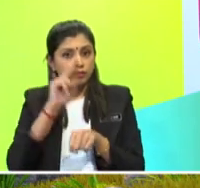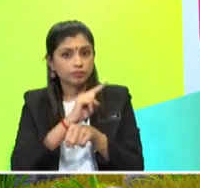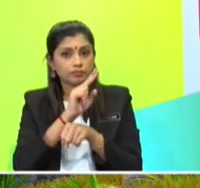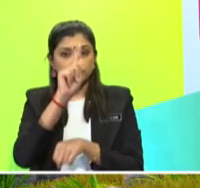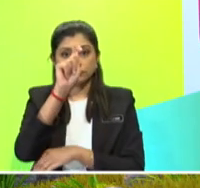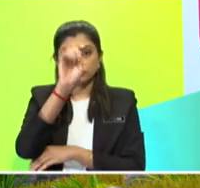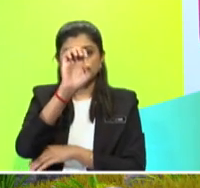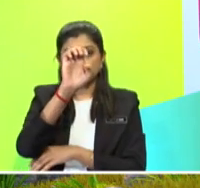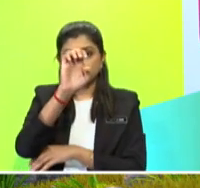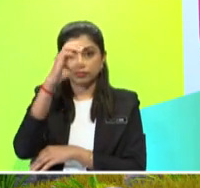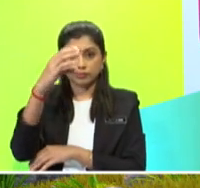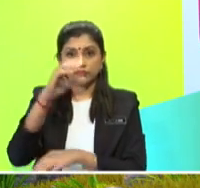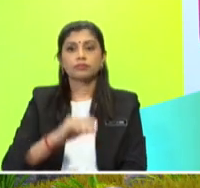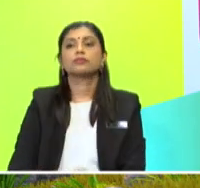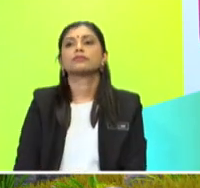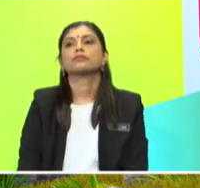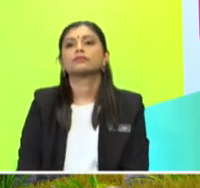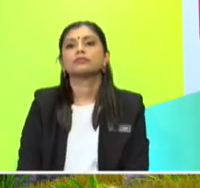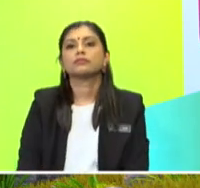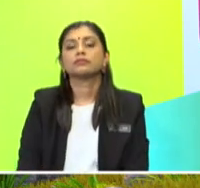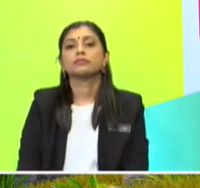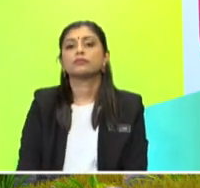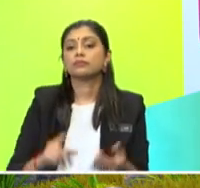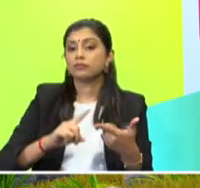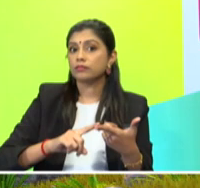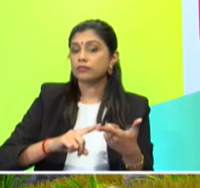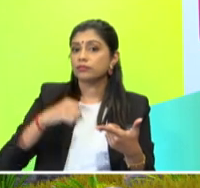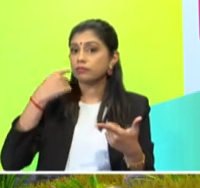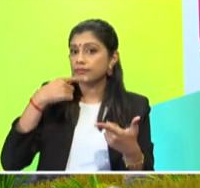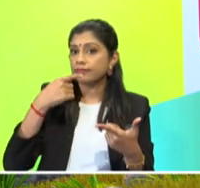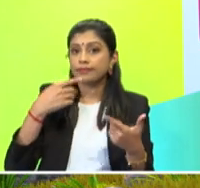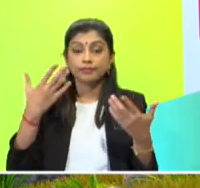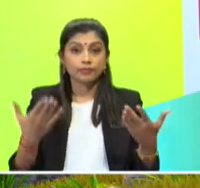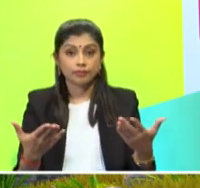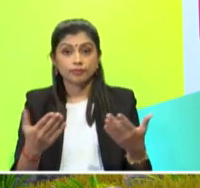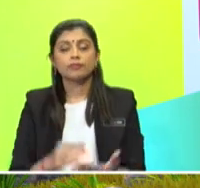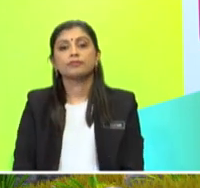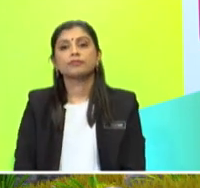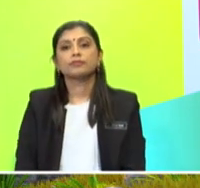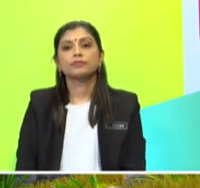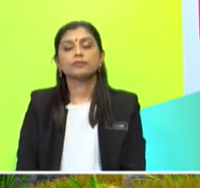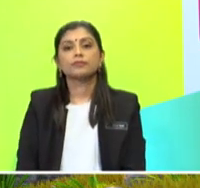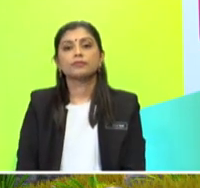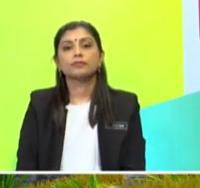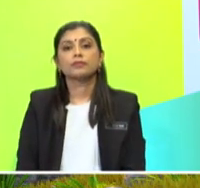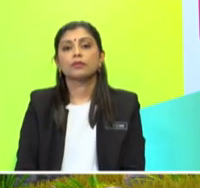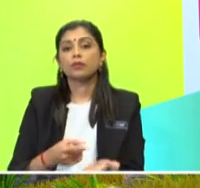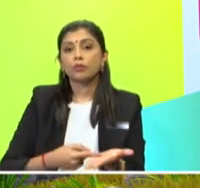Iman. Spot on. So, let us have the second one to share me your learning points. Who can that be? Come on. Anyone?